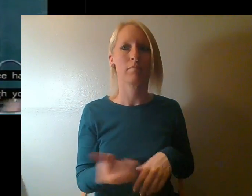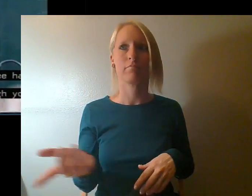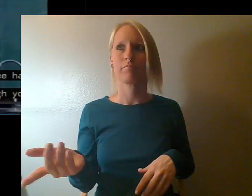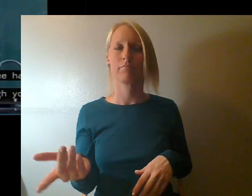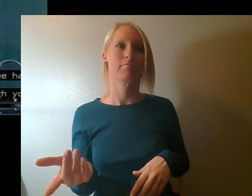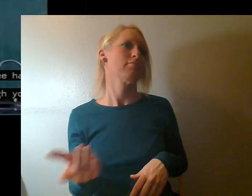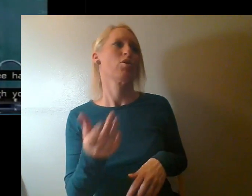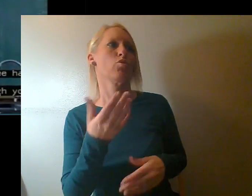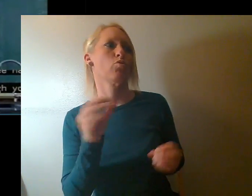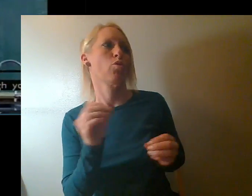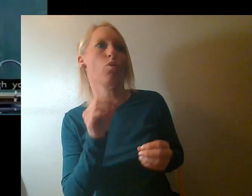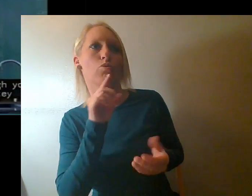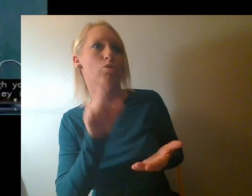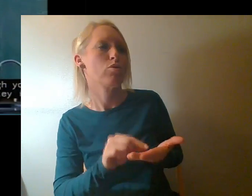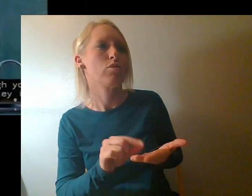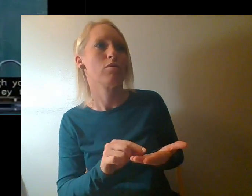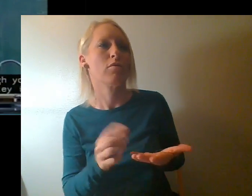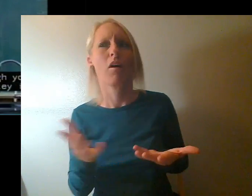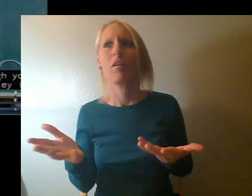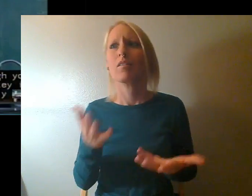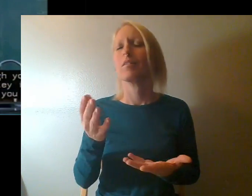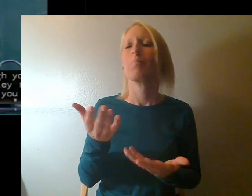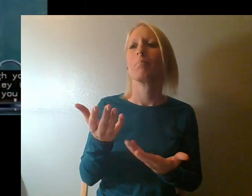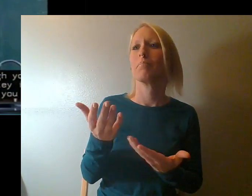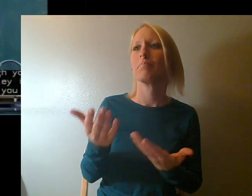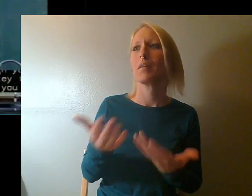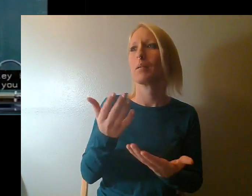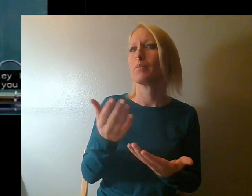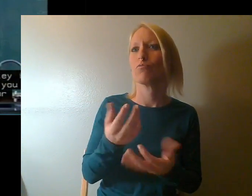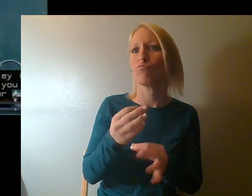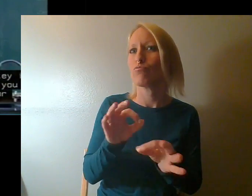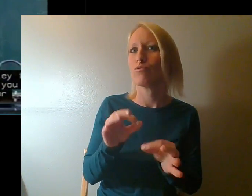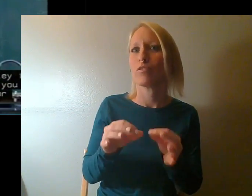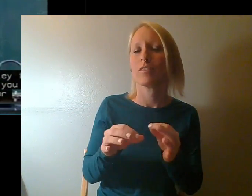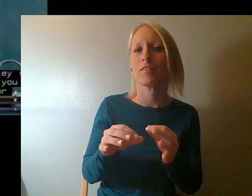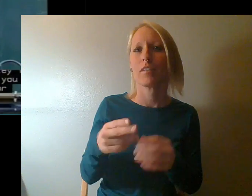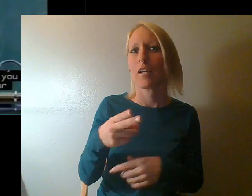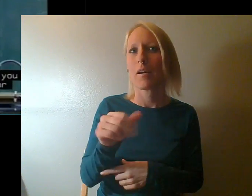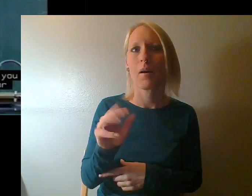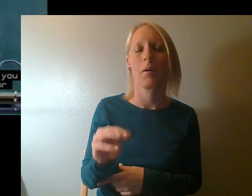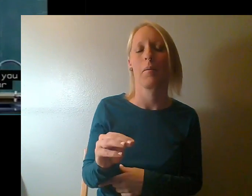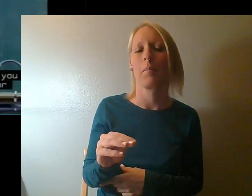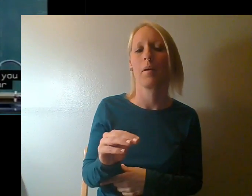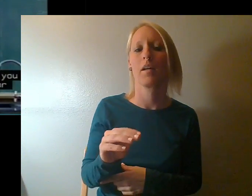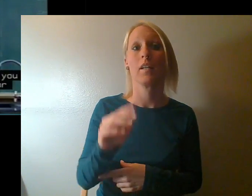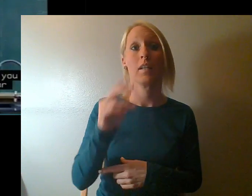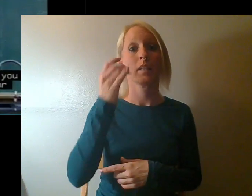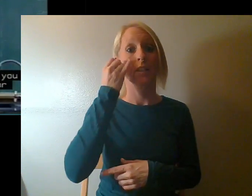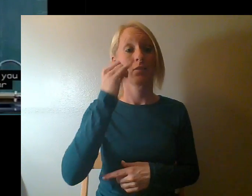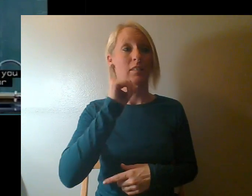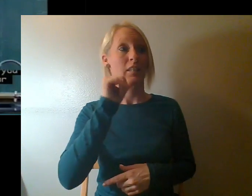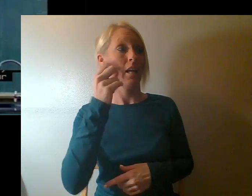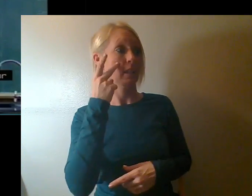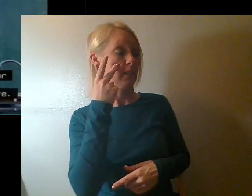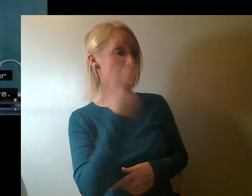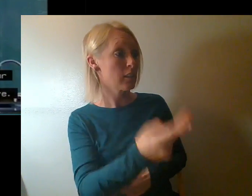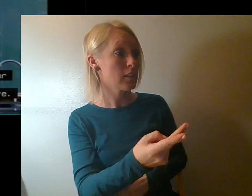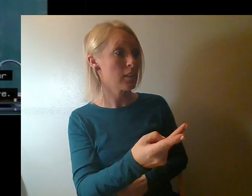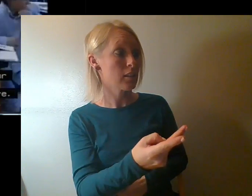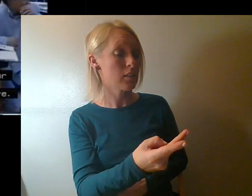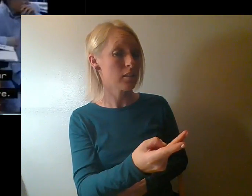know, even though you didn't see her put the turkey in the oven, how did you know you were still having turkey for dinner? Dan? Said the night